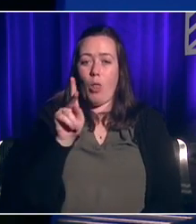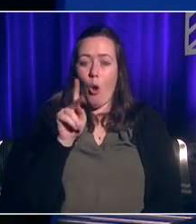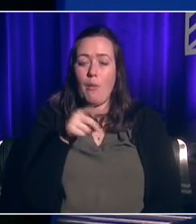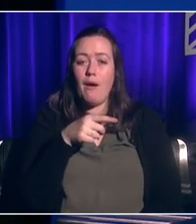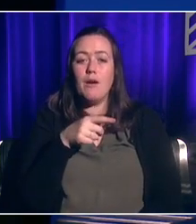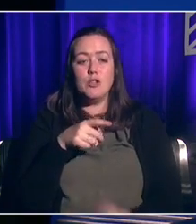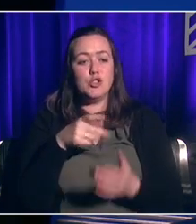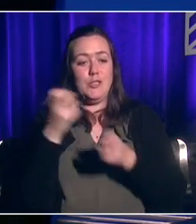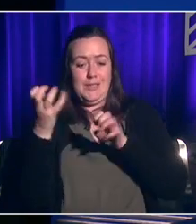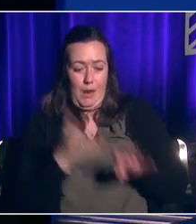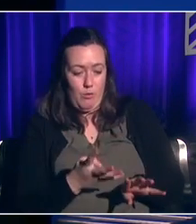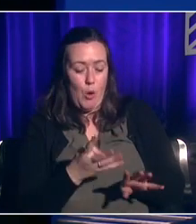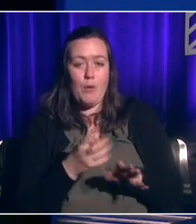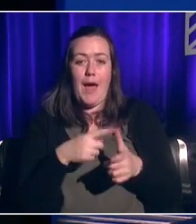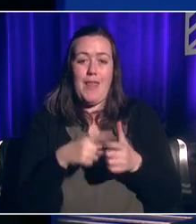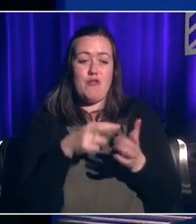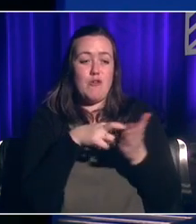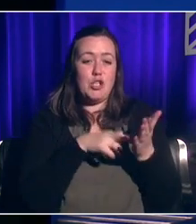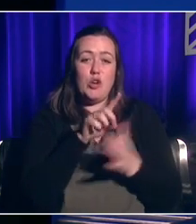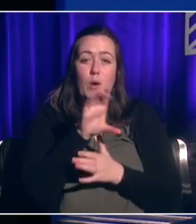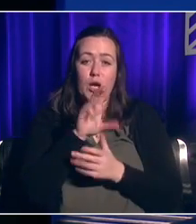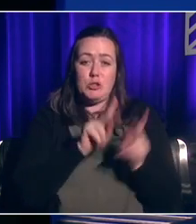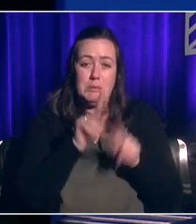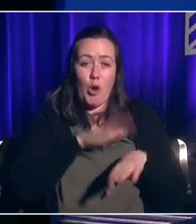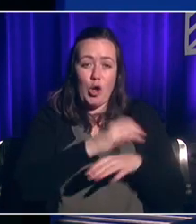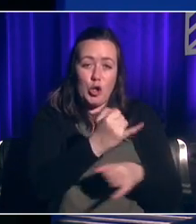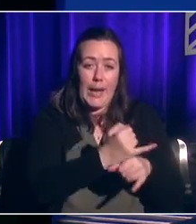registered 100 people on her campus. So it's not small.